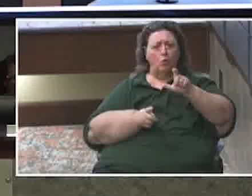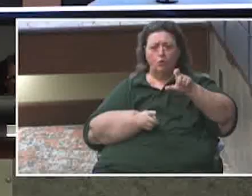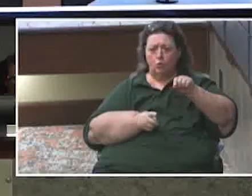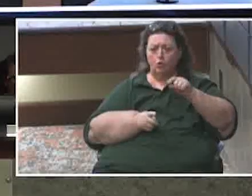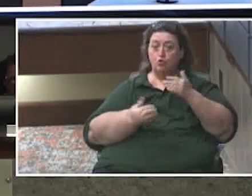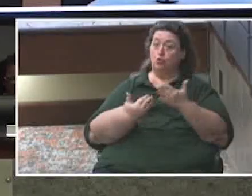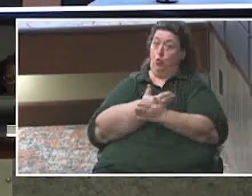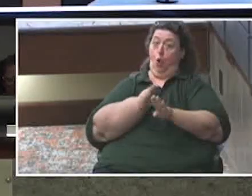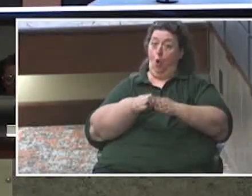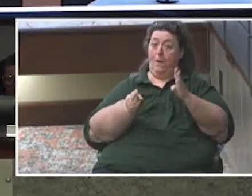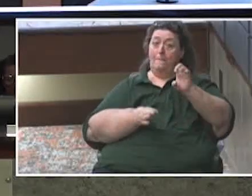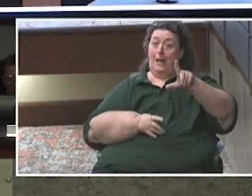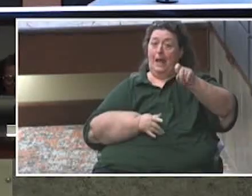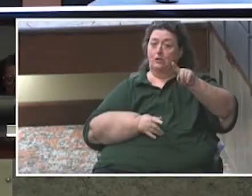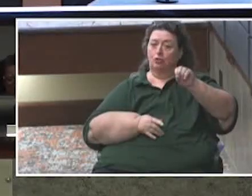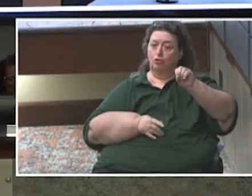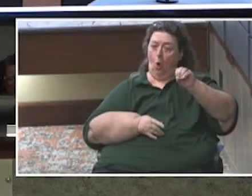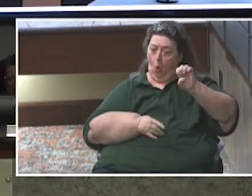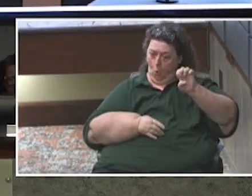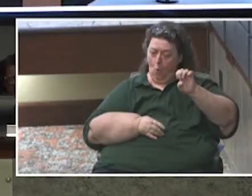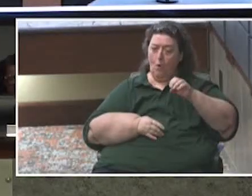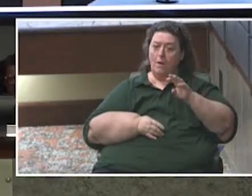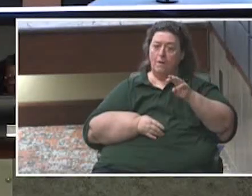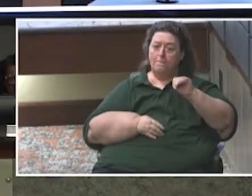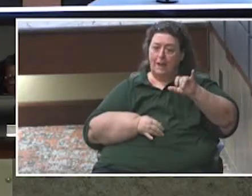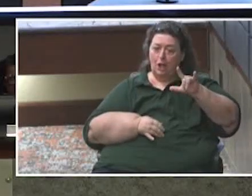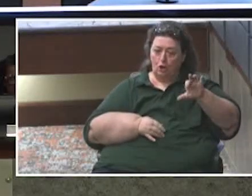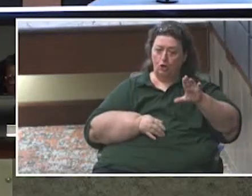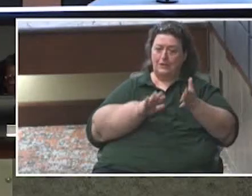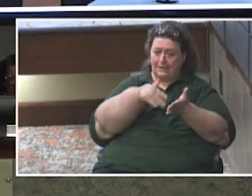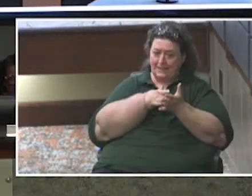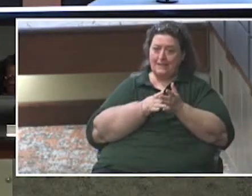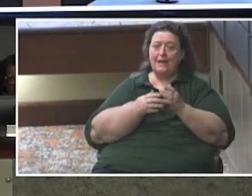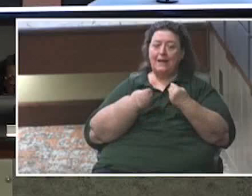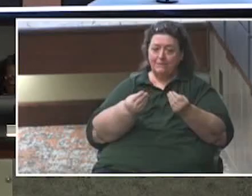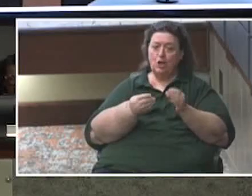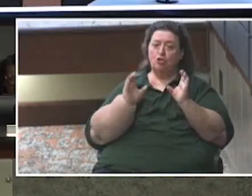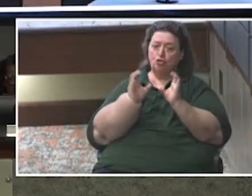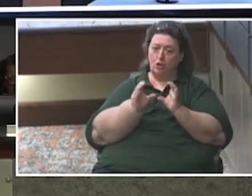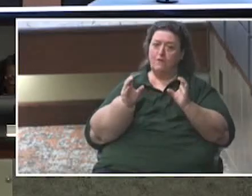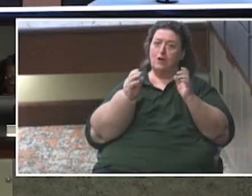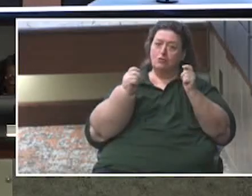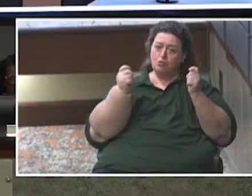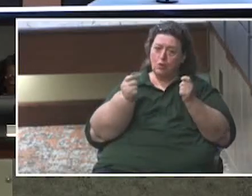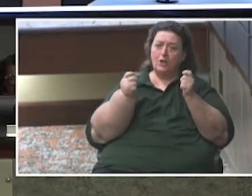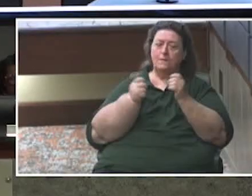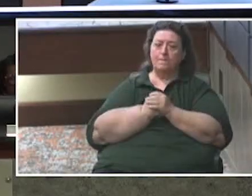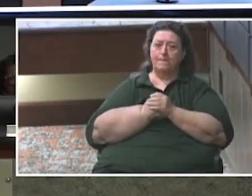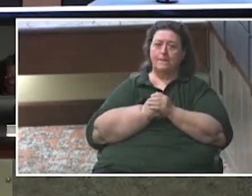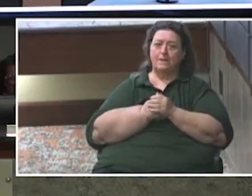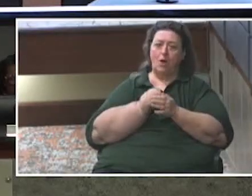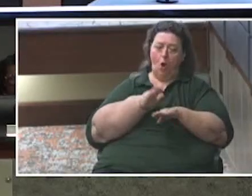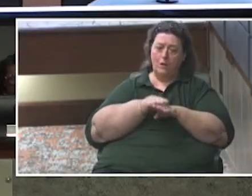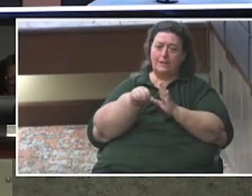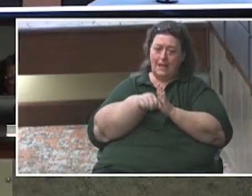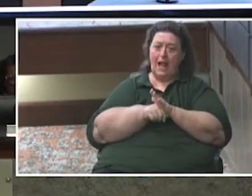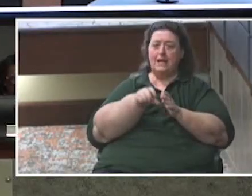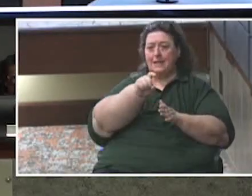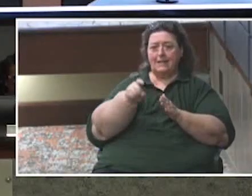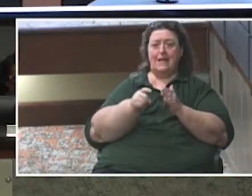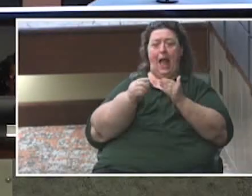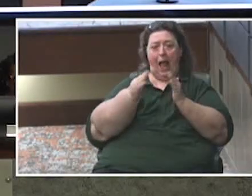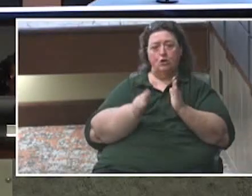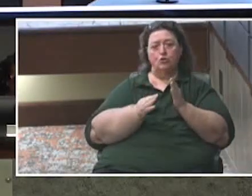opened Bledsoe Miller STEAM Center. We were thrilled to receive a certificate of congratulations from Representative Bowers on behalf of the State of Texas House of